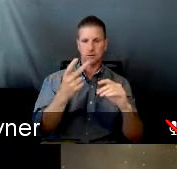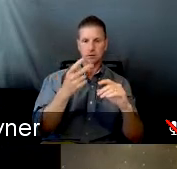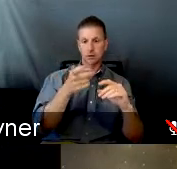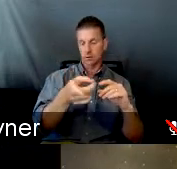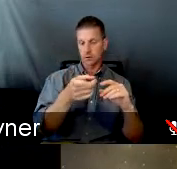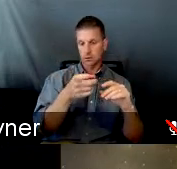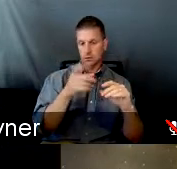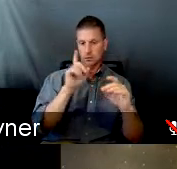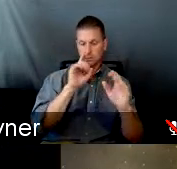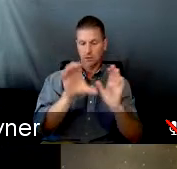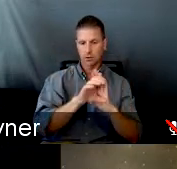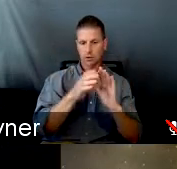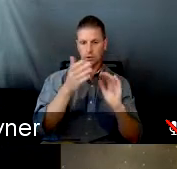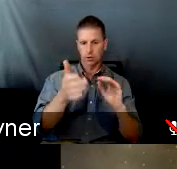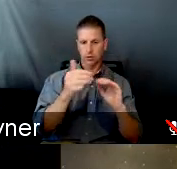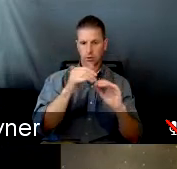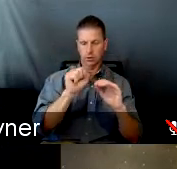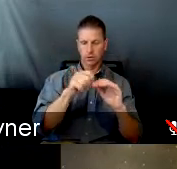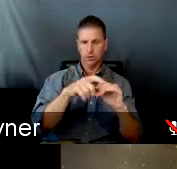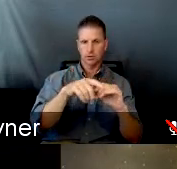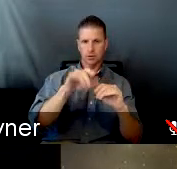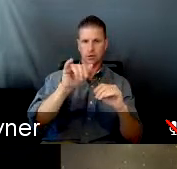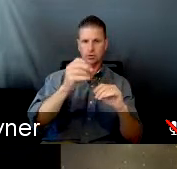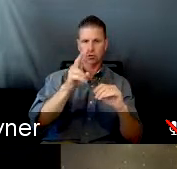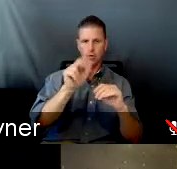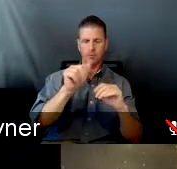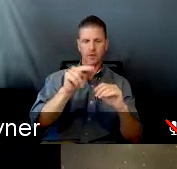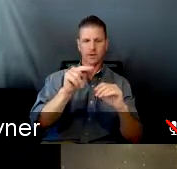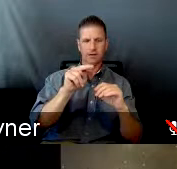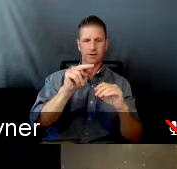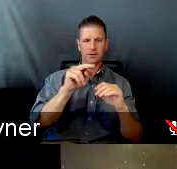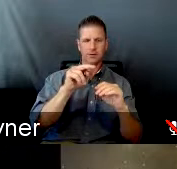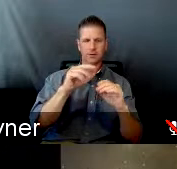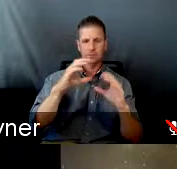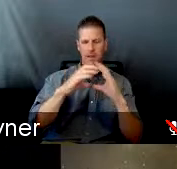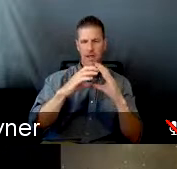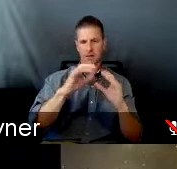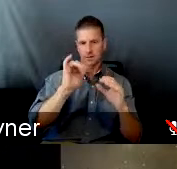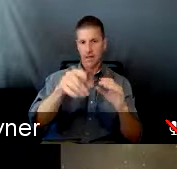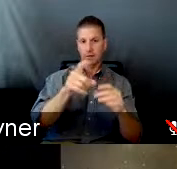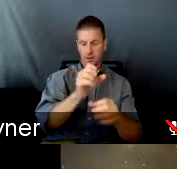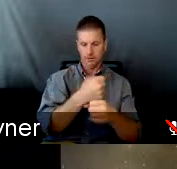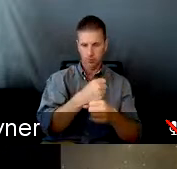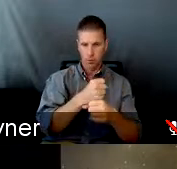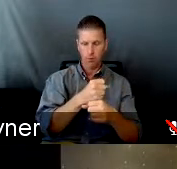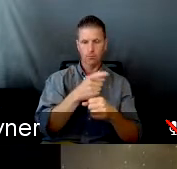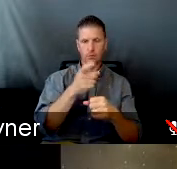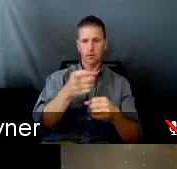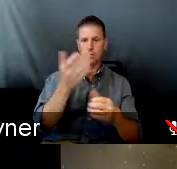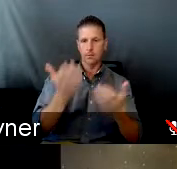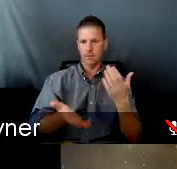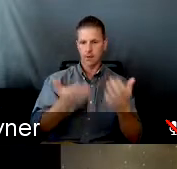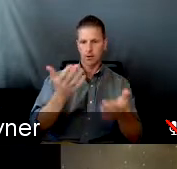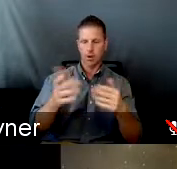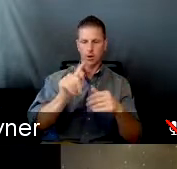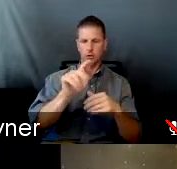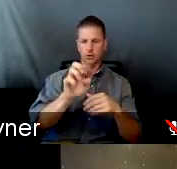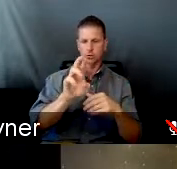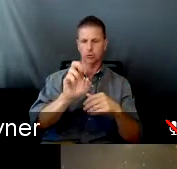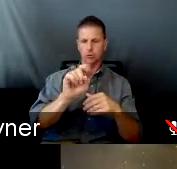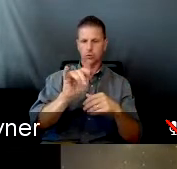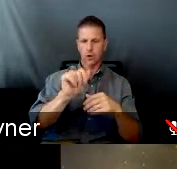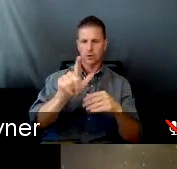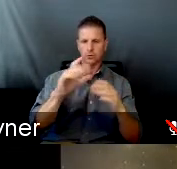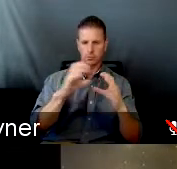particular picture, there is a Jovian planet here, which happens to have formed. There may be also terrestrial planets, as